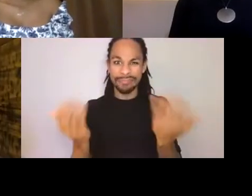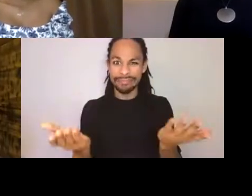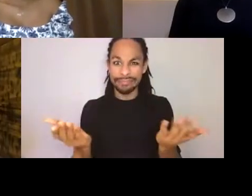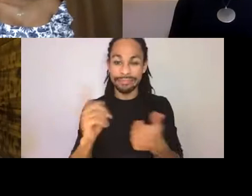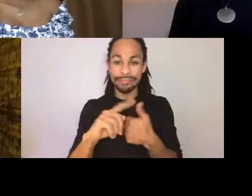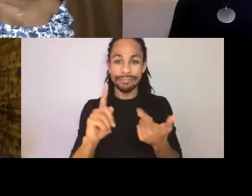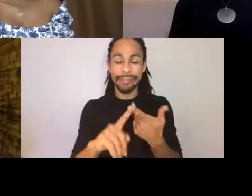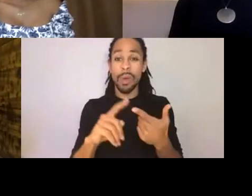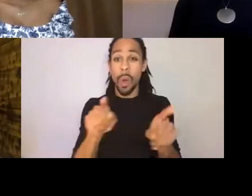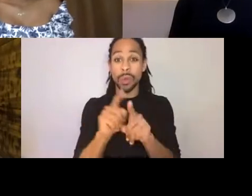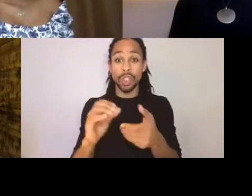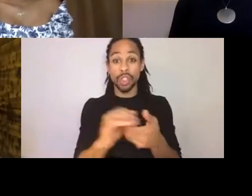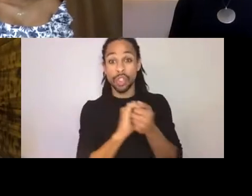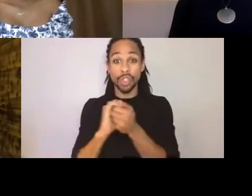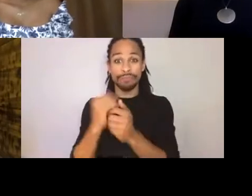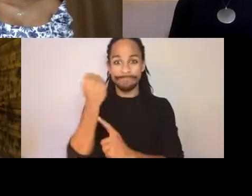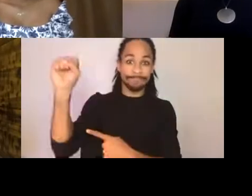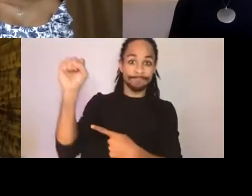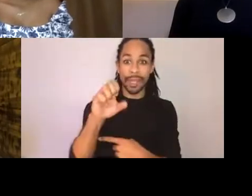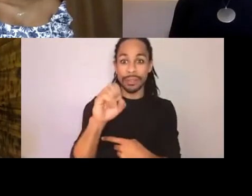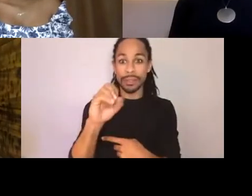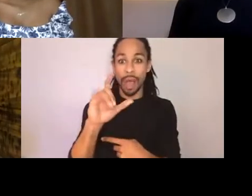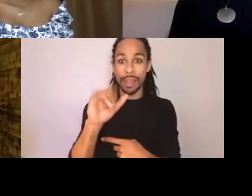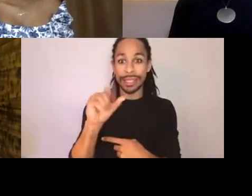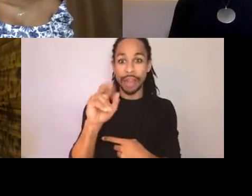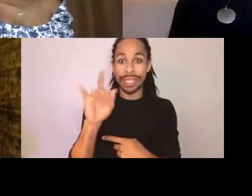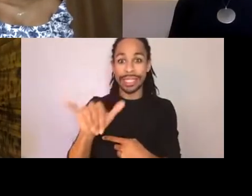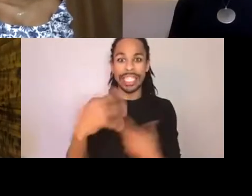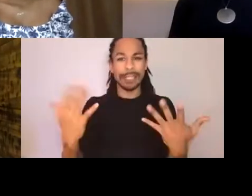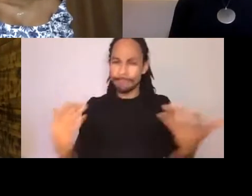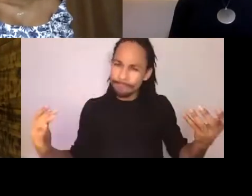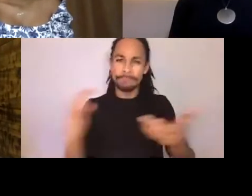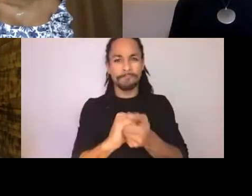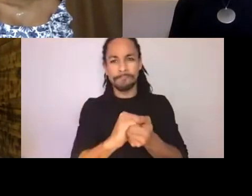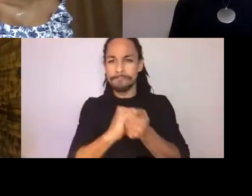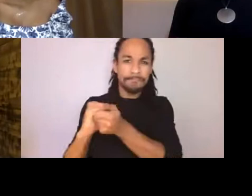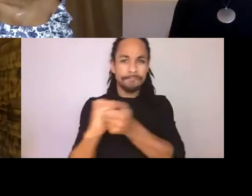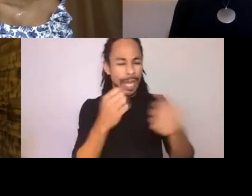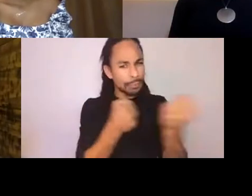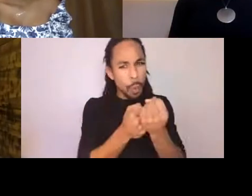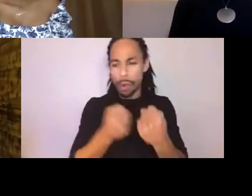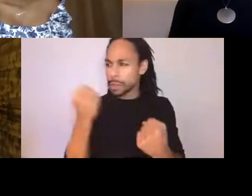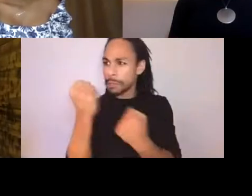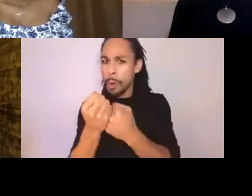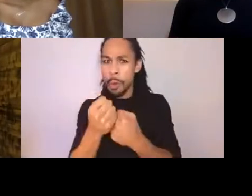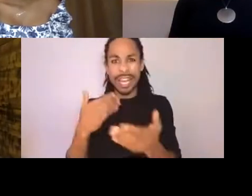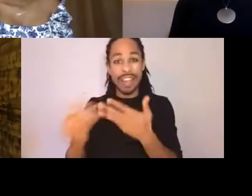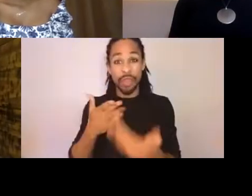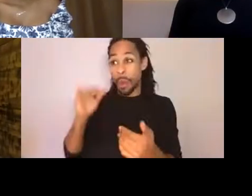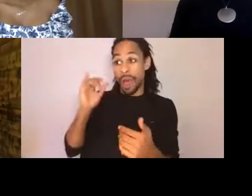have solidarity within an arts organization, and thinking about how these organizations